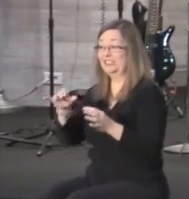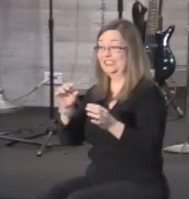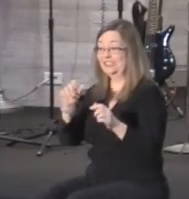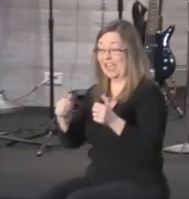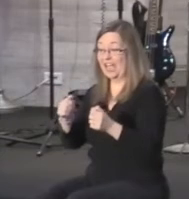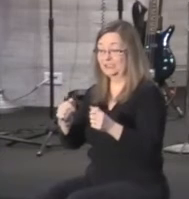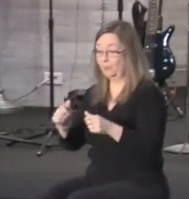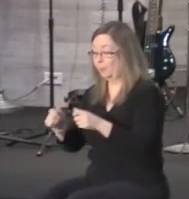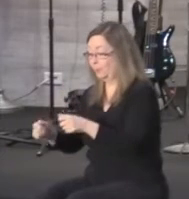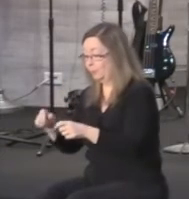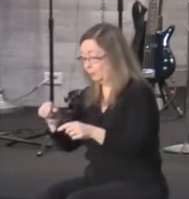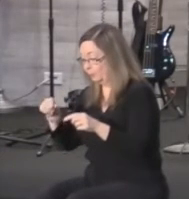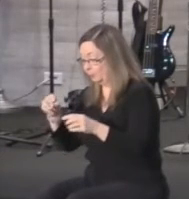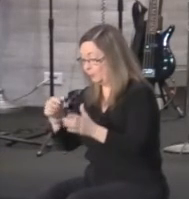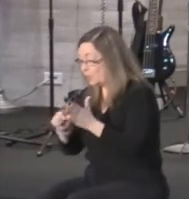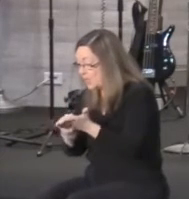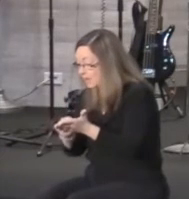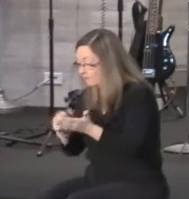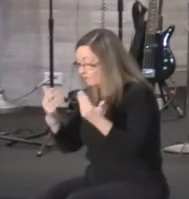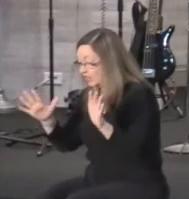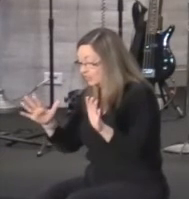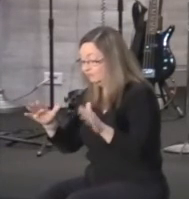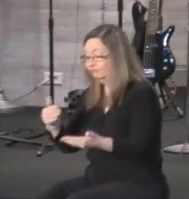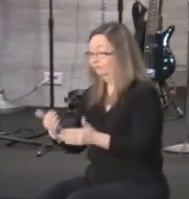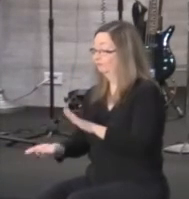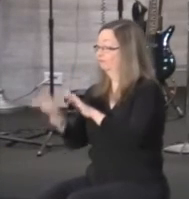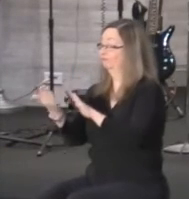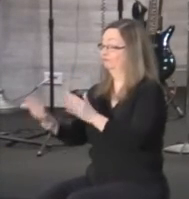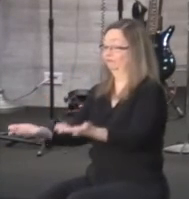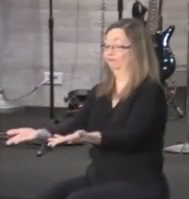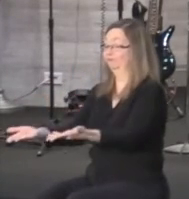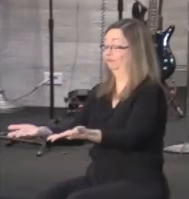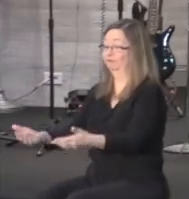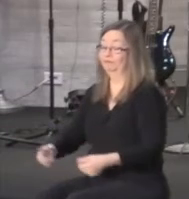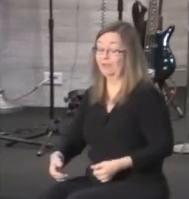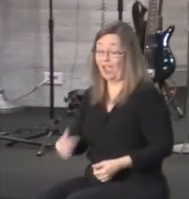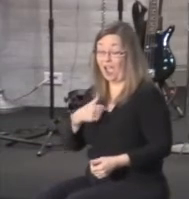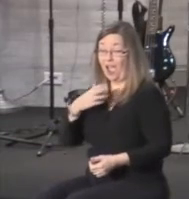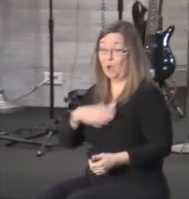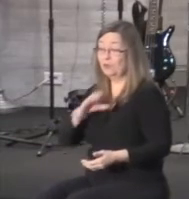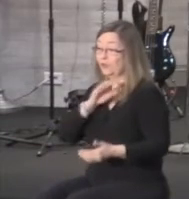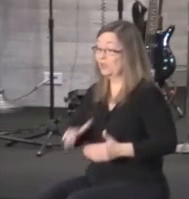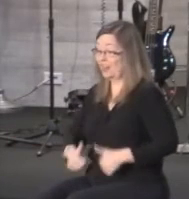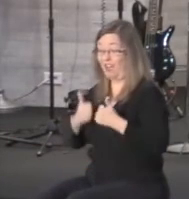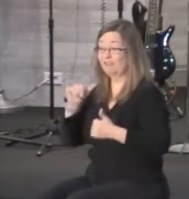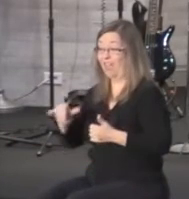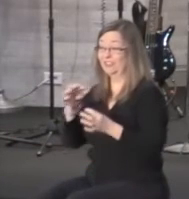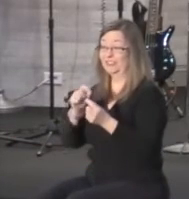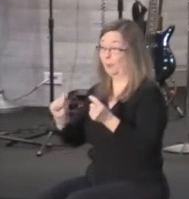put it down, print it out, boom, have it right in front of us. I wish Christianity was so